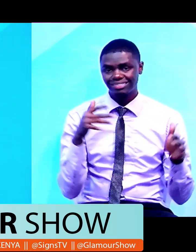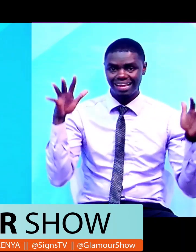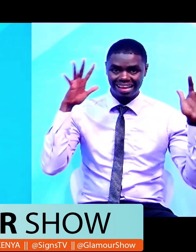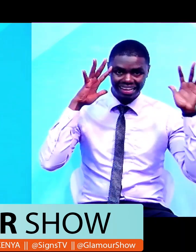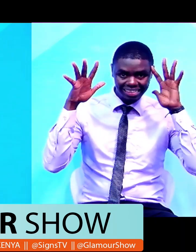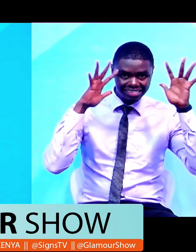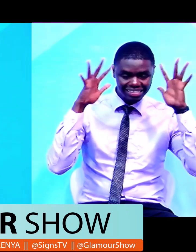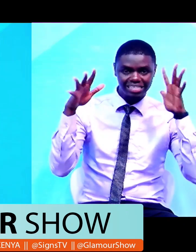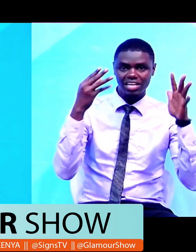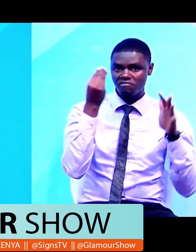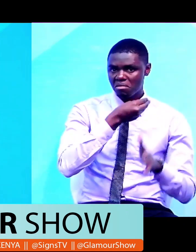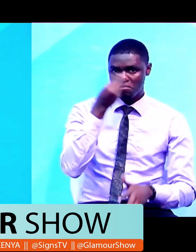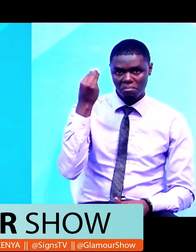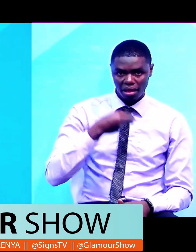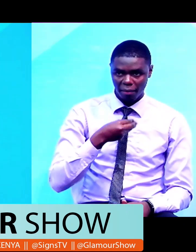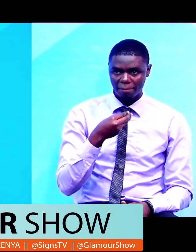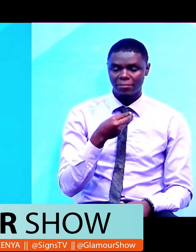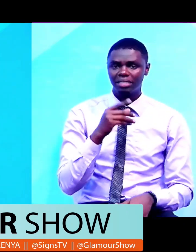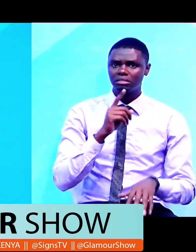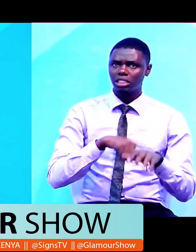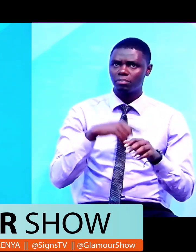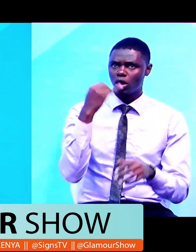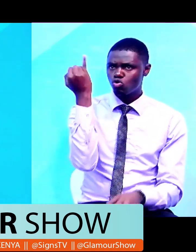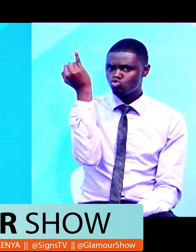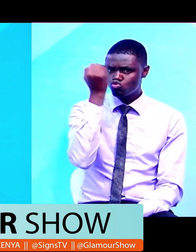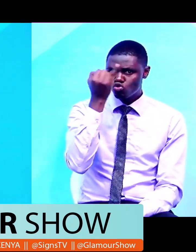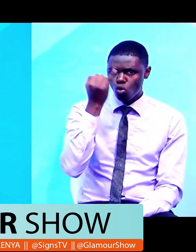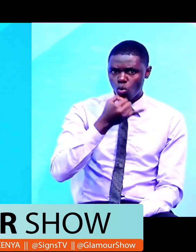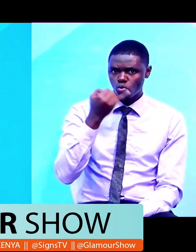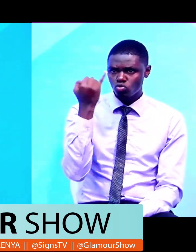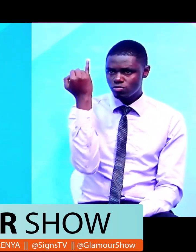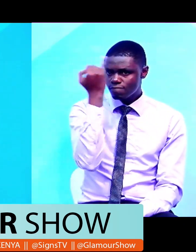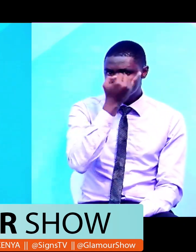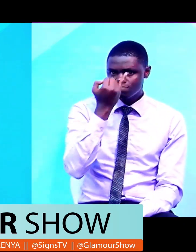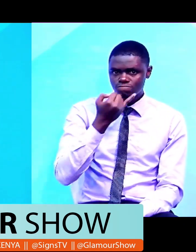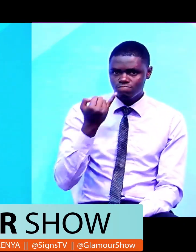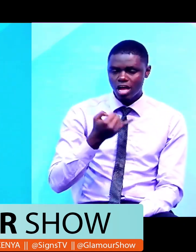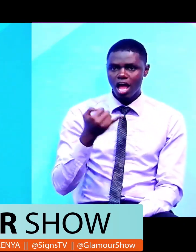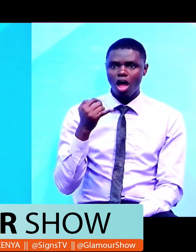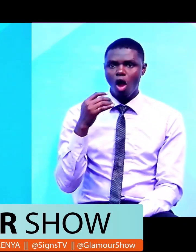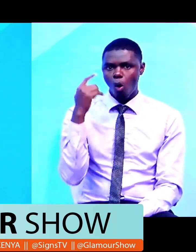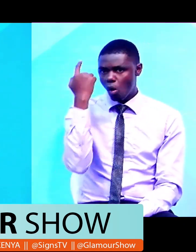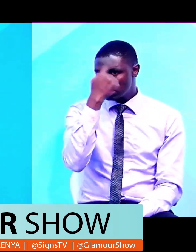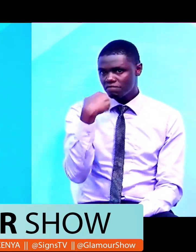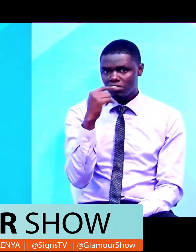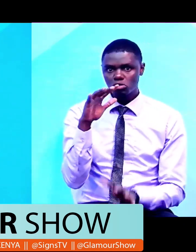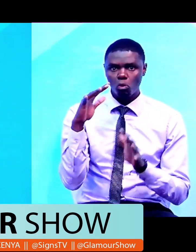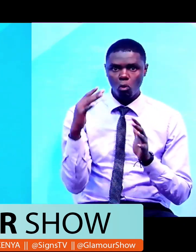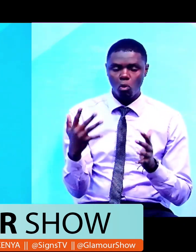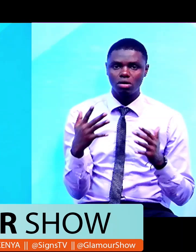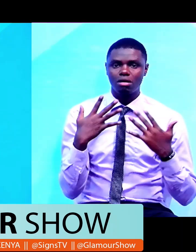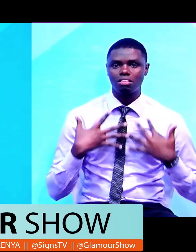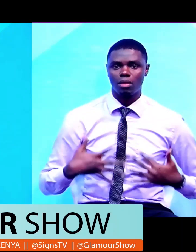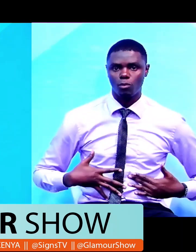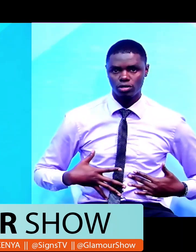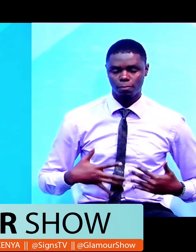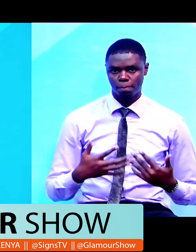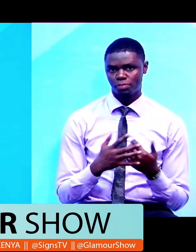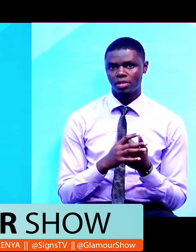creative makeup. That's when you draw on the face or on the body. You find